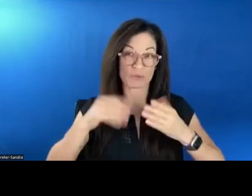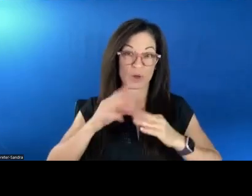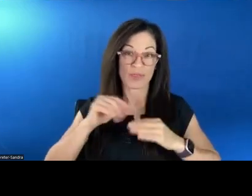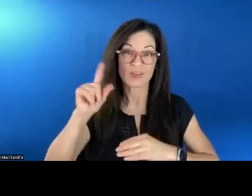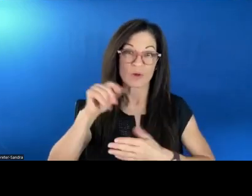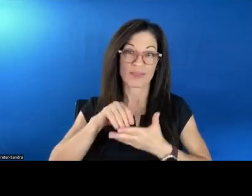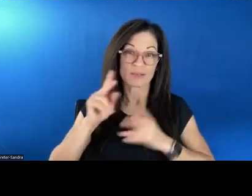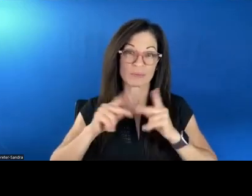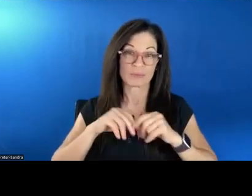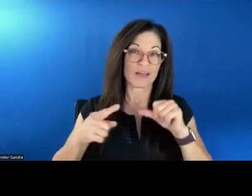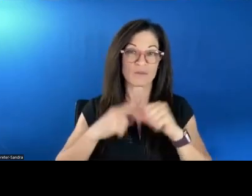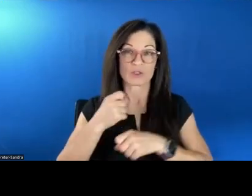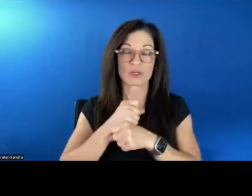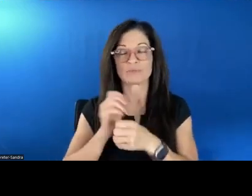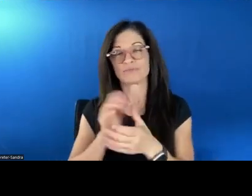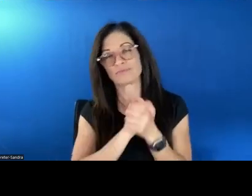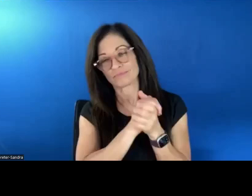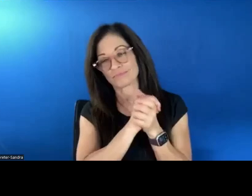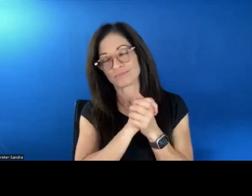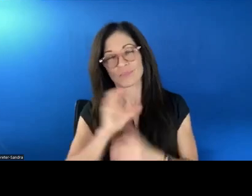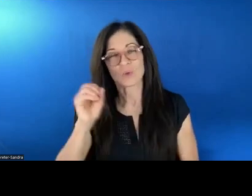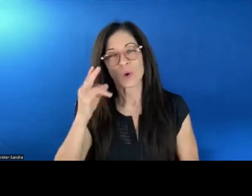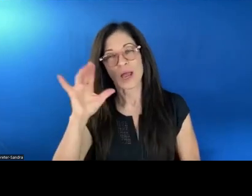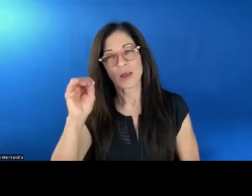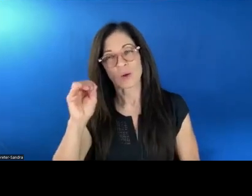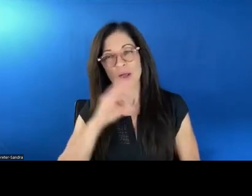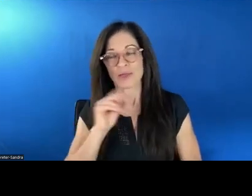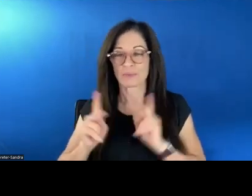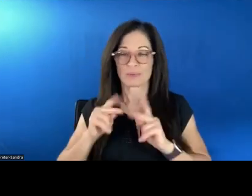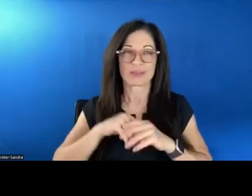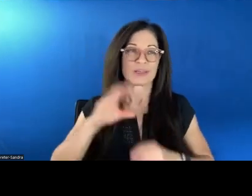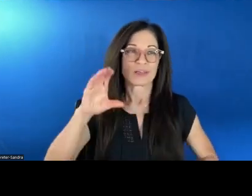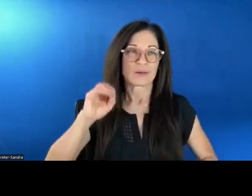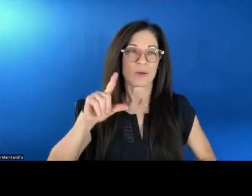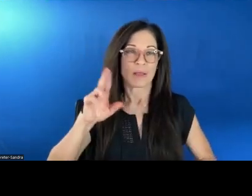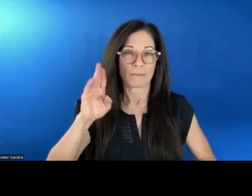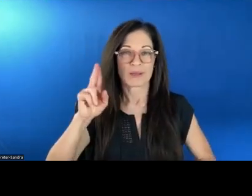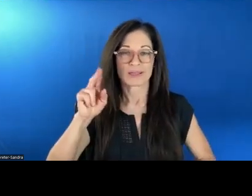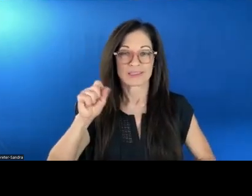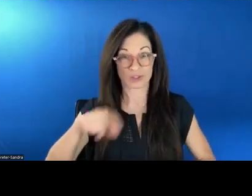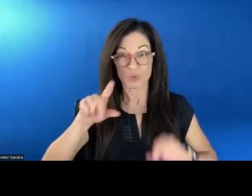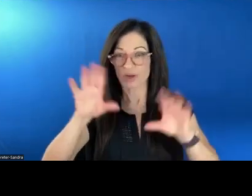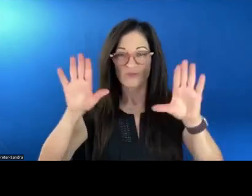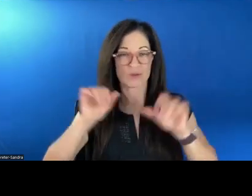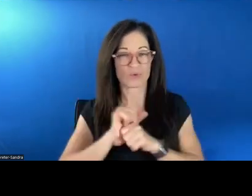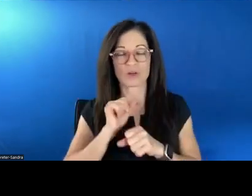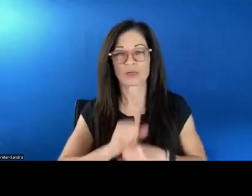first year. Congratulations to the state of Ohio, to the people of Columbus. You all are doing great work. And just down the